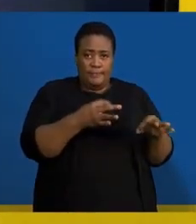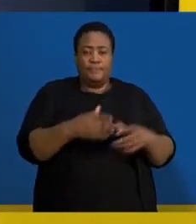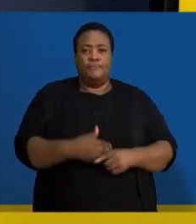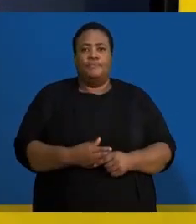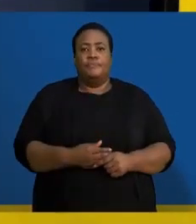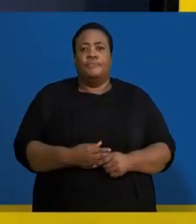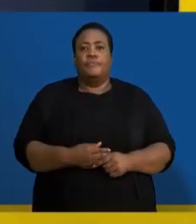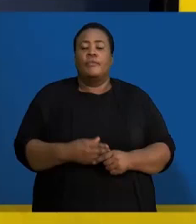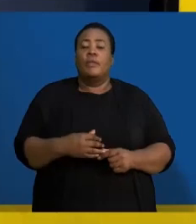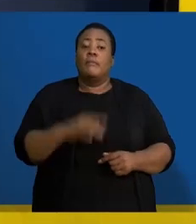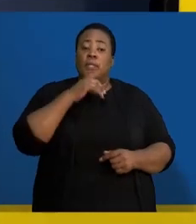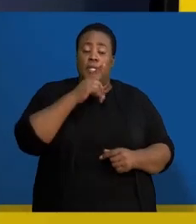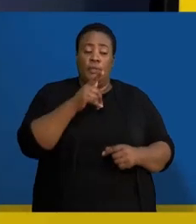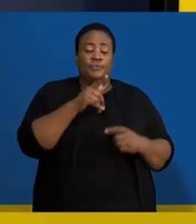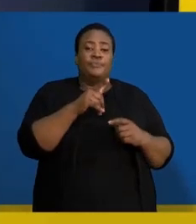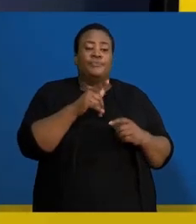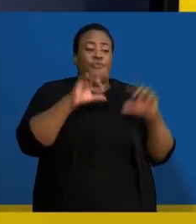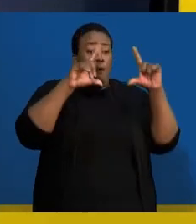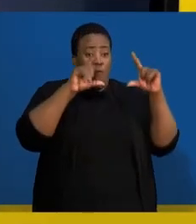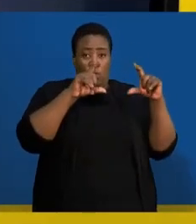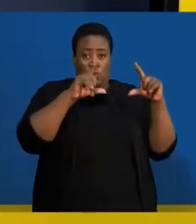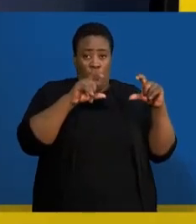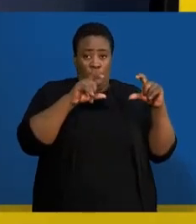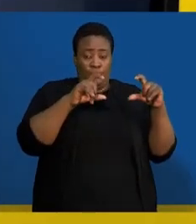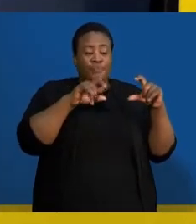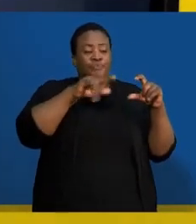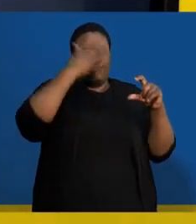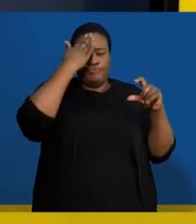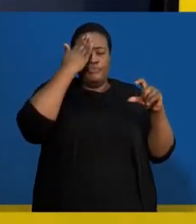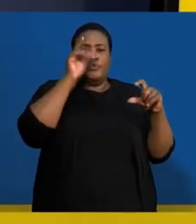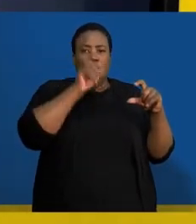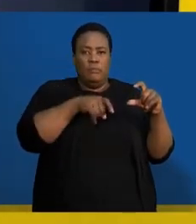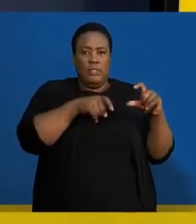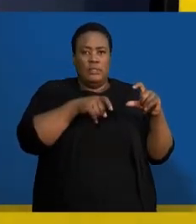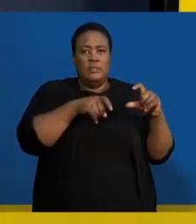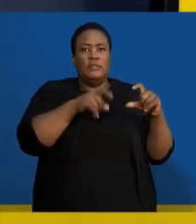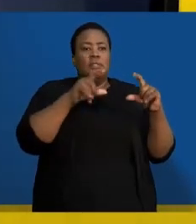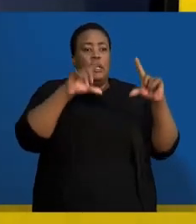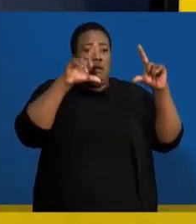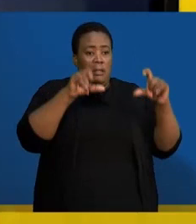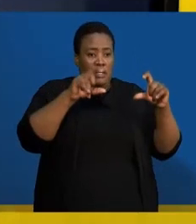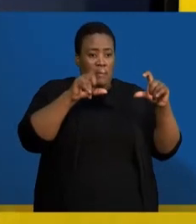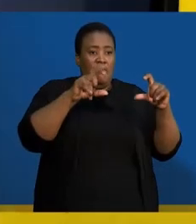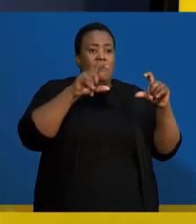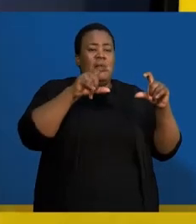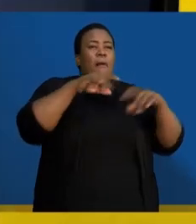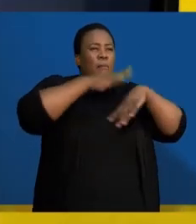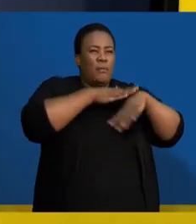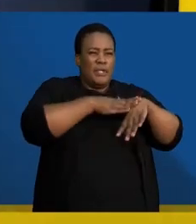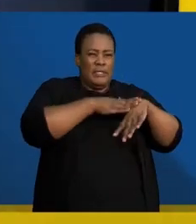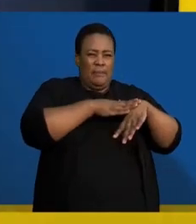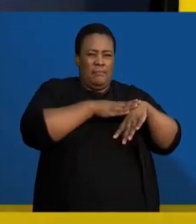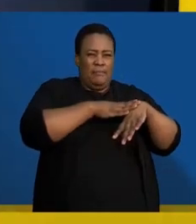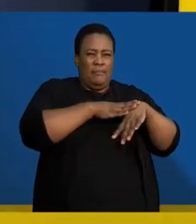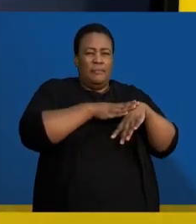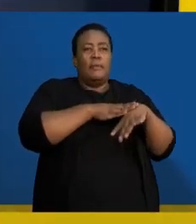the difference. When you're analyzing a photograph, you must know that a photograph captures a moment in time. So